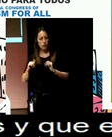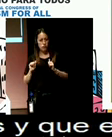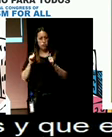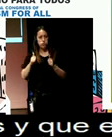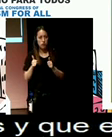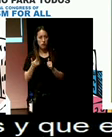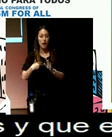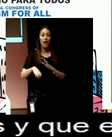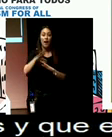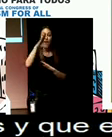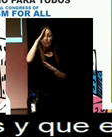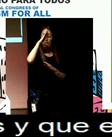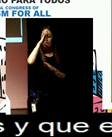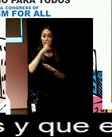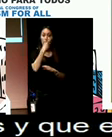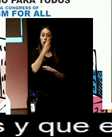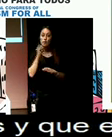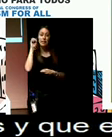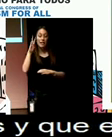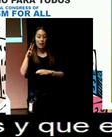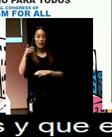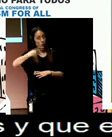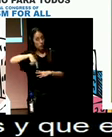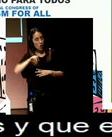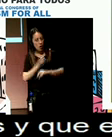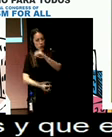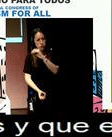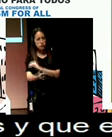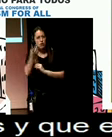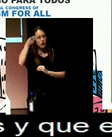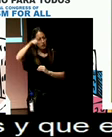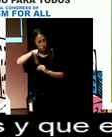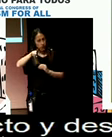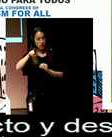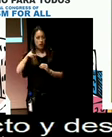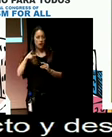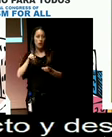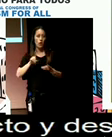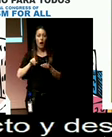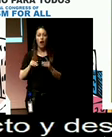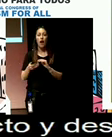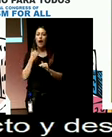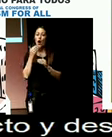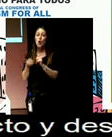ago, we launched an operational beta version. Of course, you can all visit it at